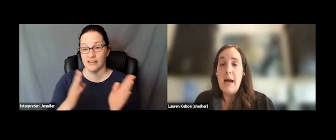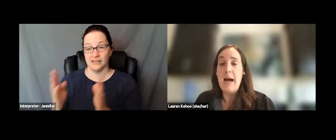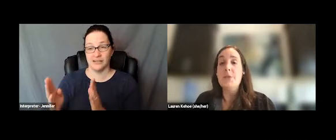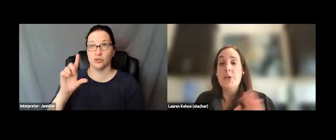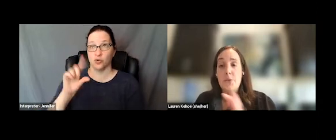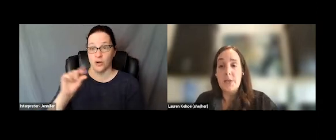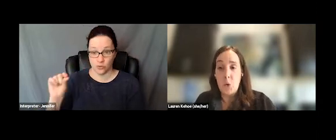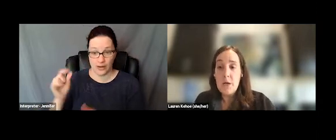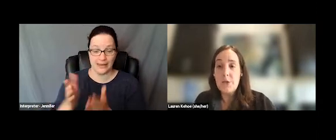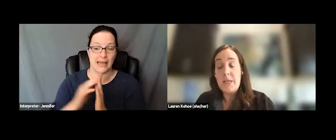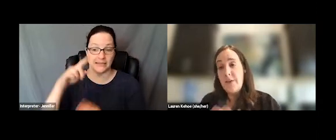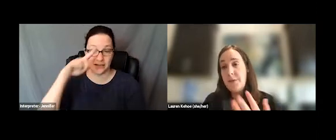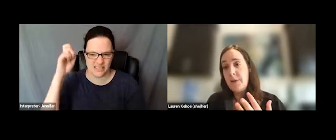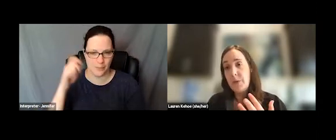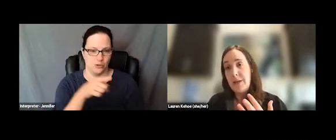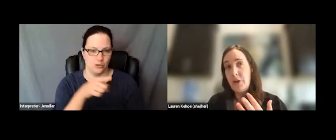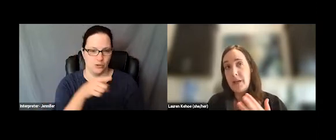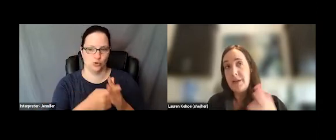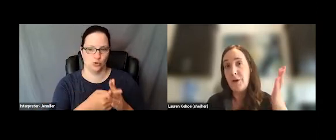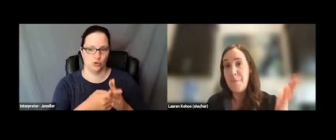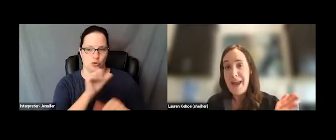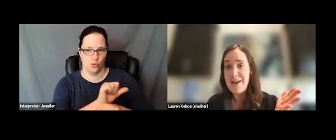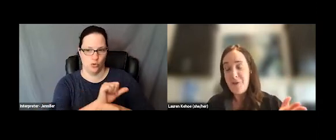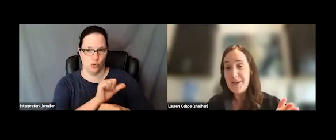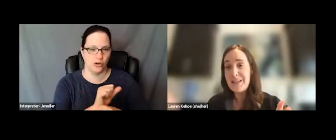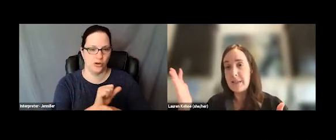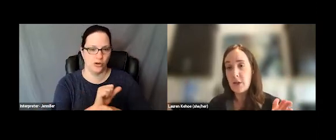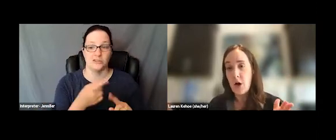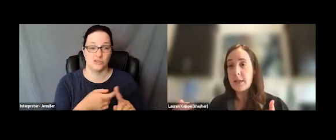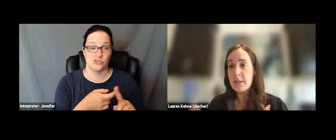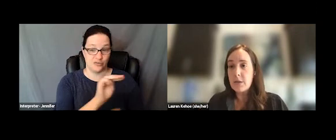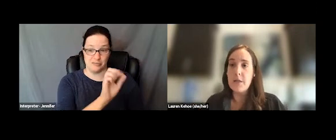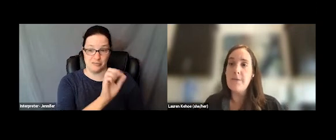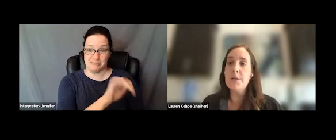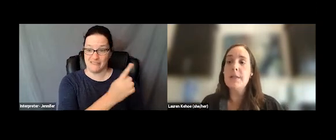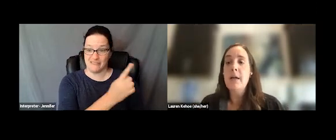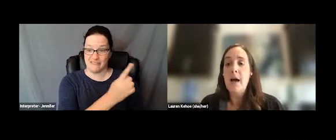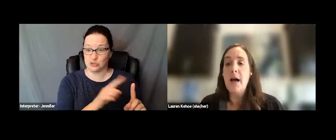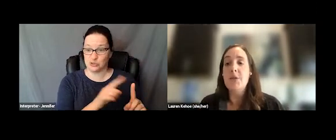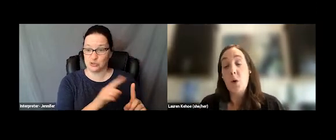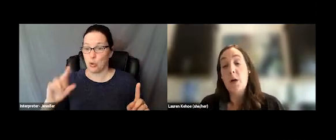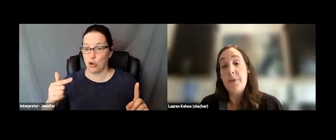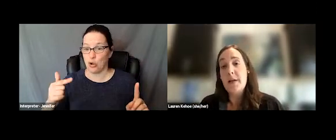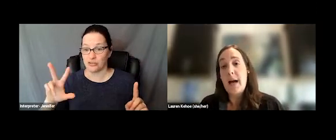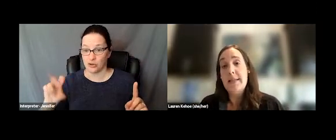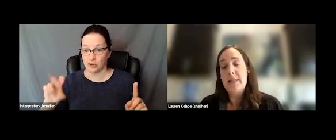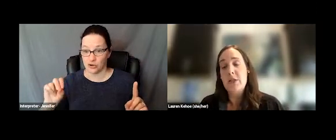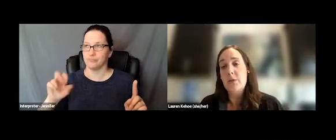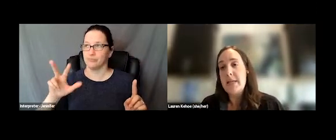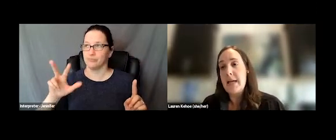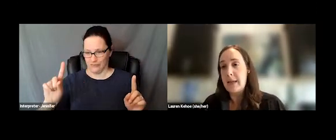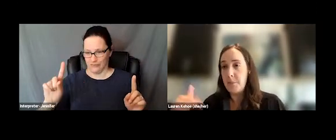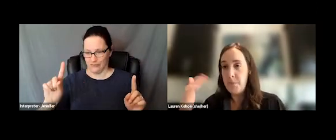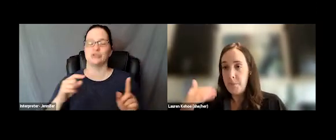2020 to do this work. So we gave everybody from May 1st until August 31st to work on their guides and